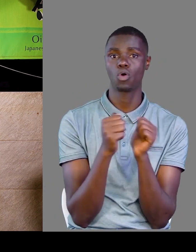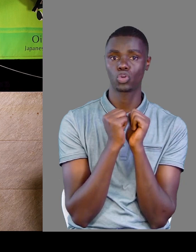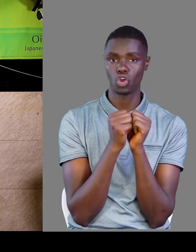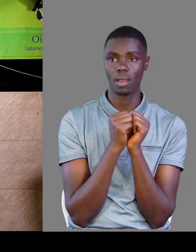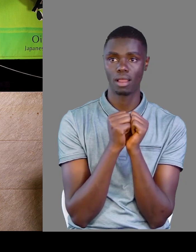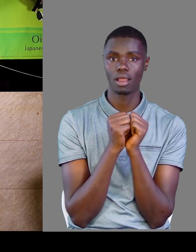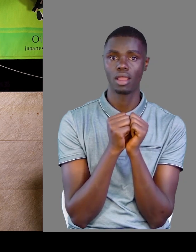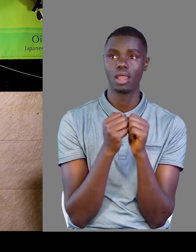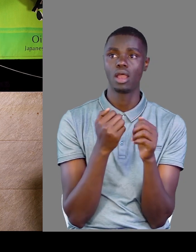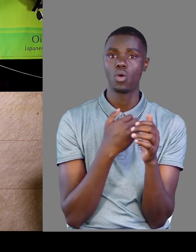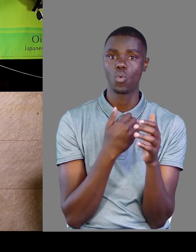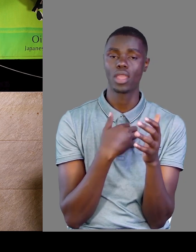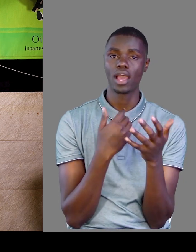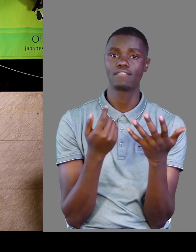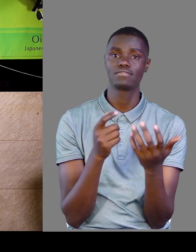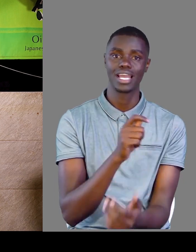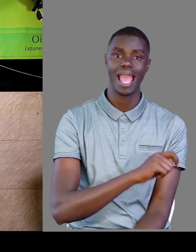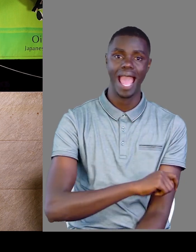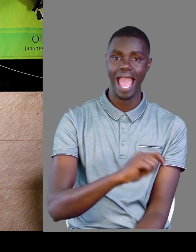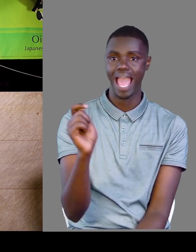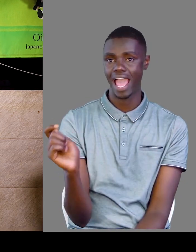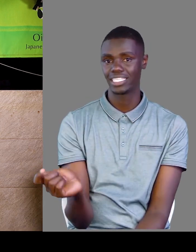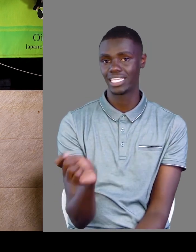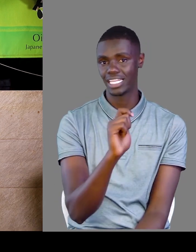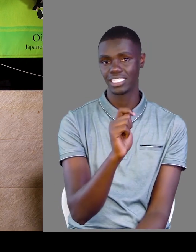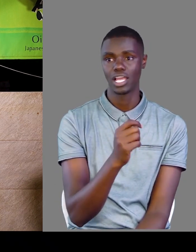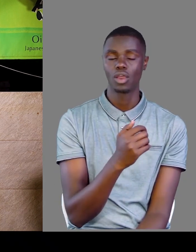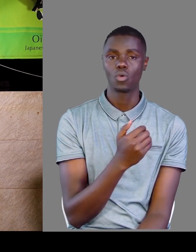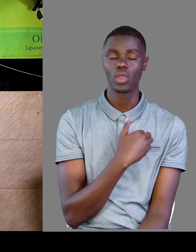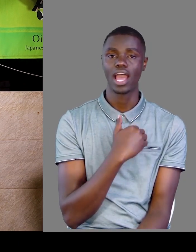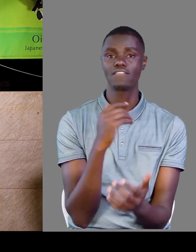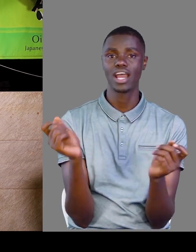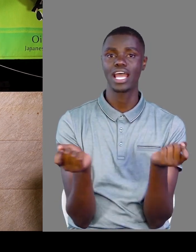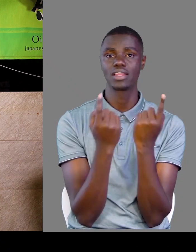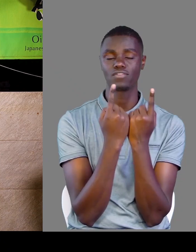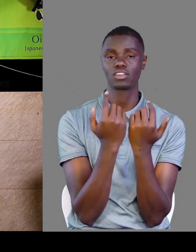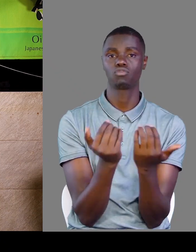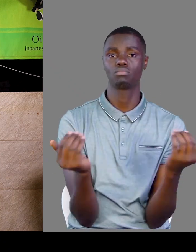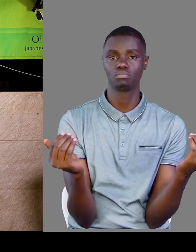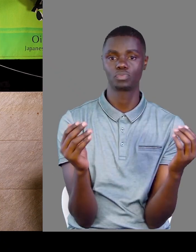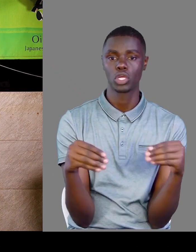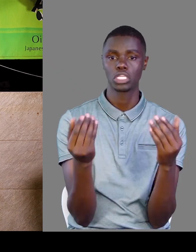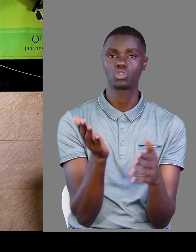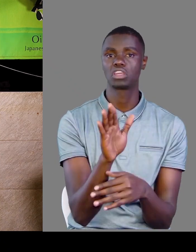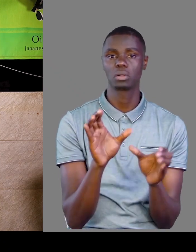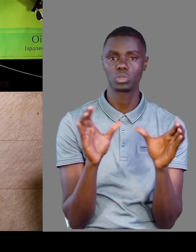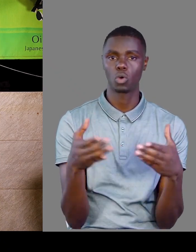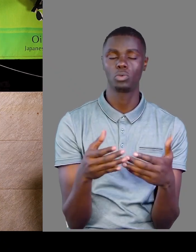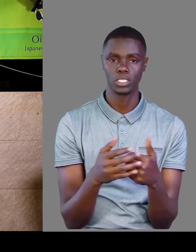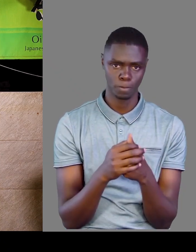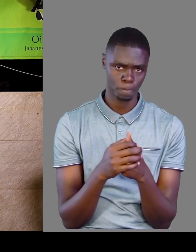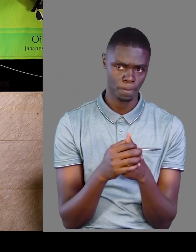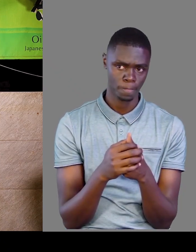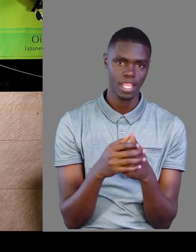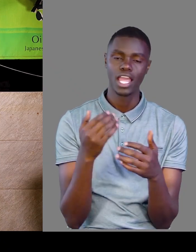October. We have our tennis stands. We always do an event for the kids to give back. So we have